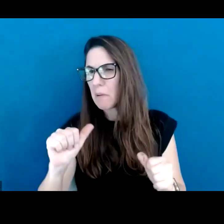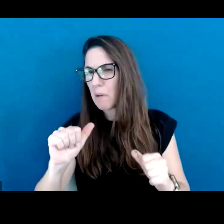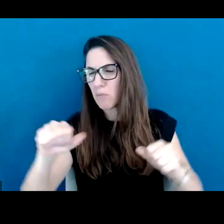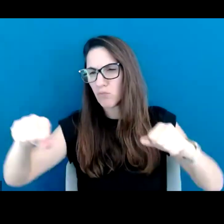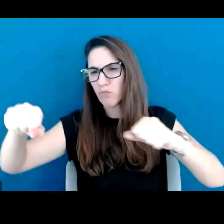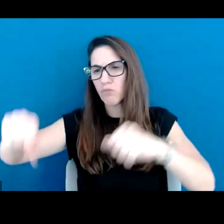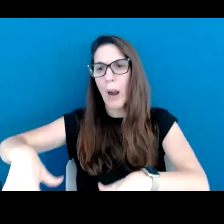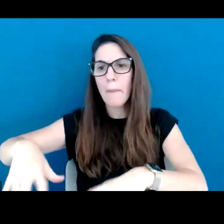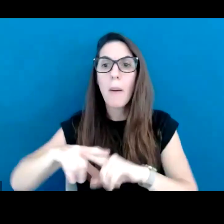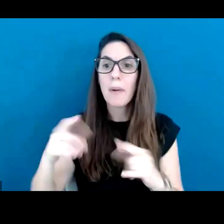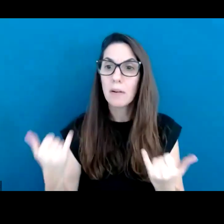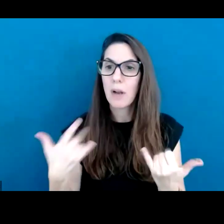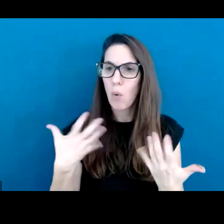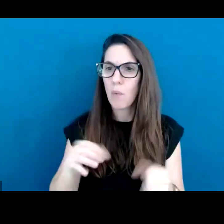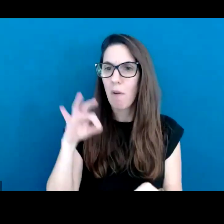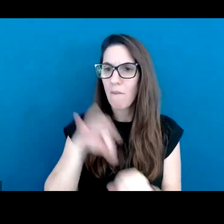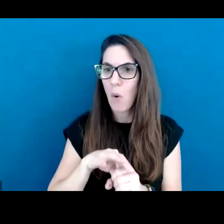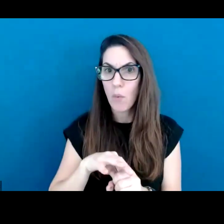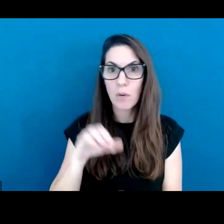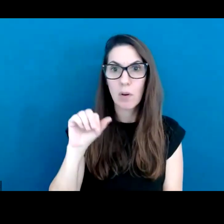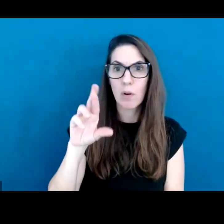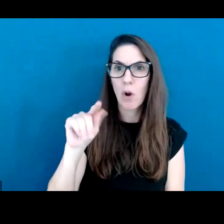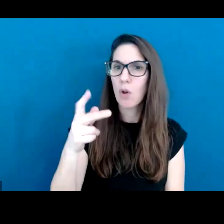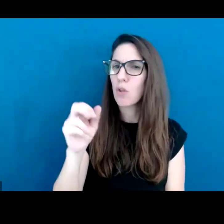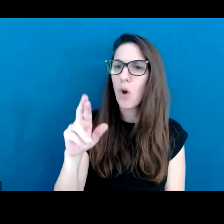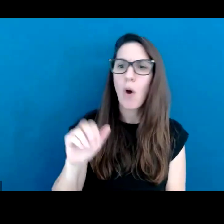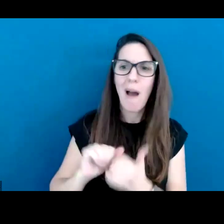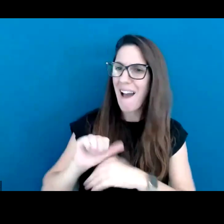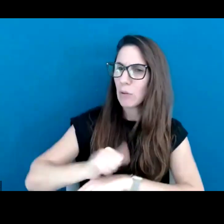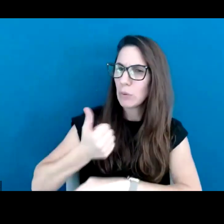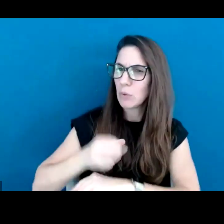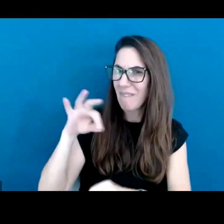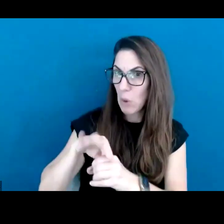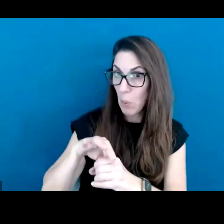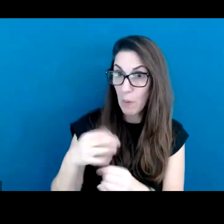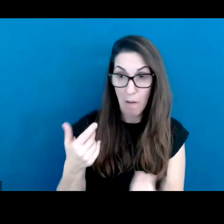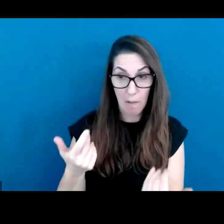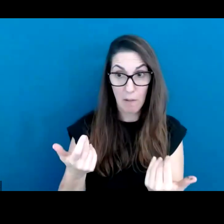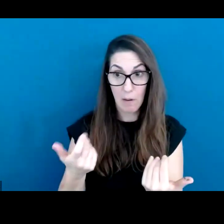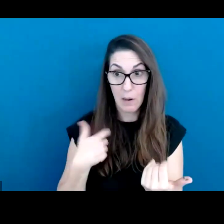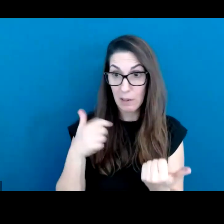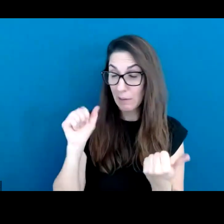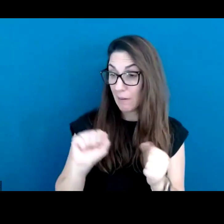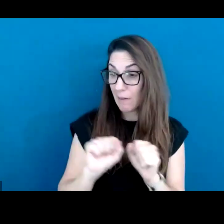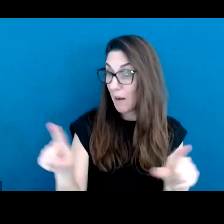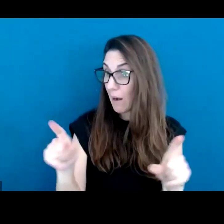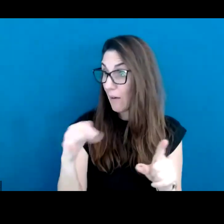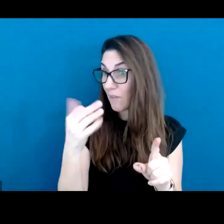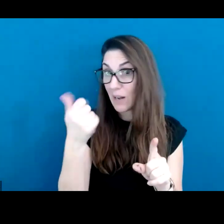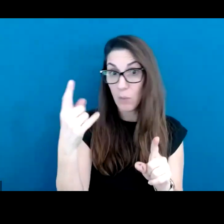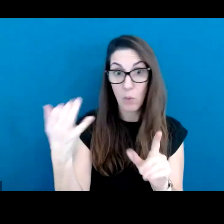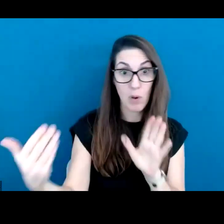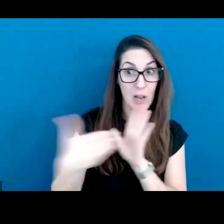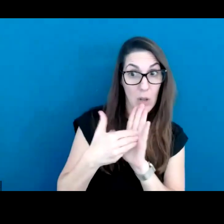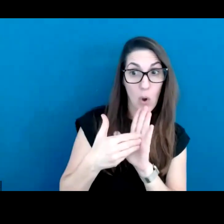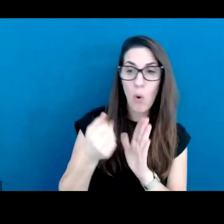that. Arthur, do you have a preference? I can either say, does anyone have an objection? But I'd rather, or is there an